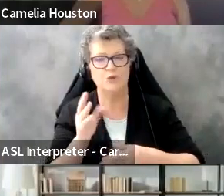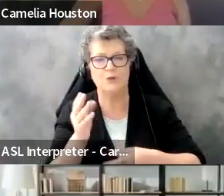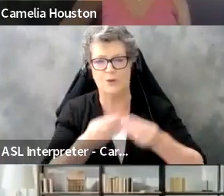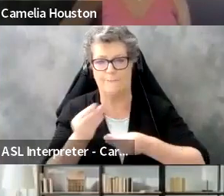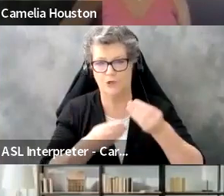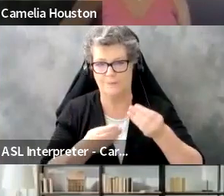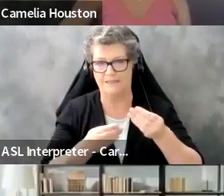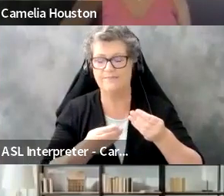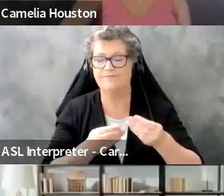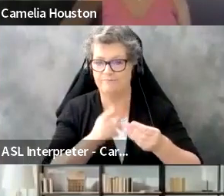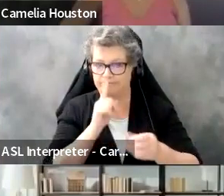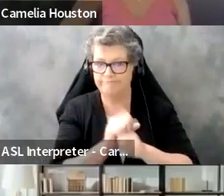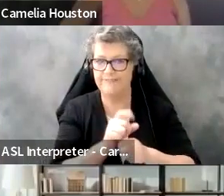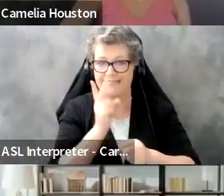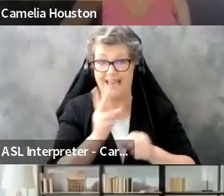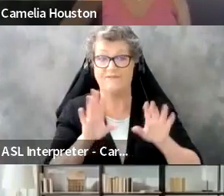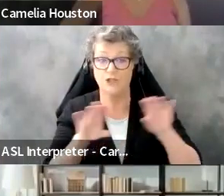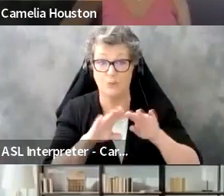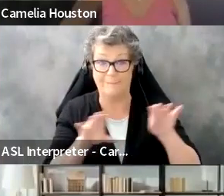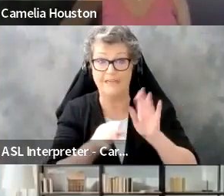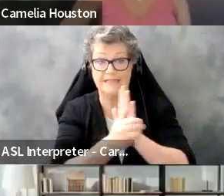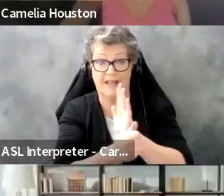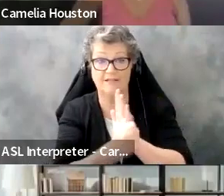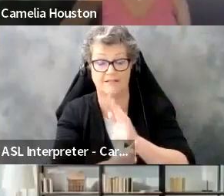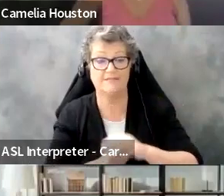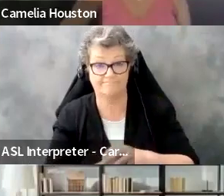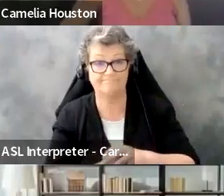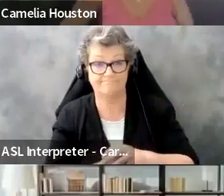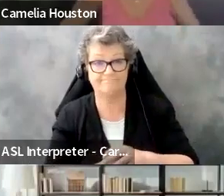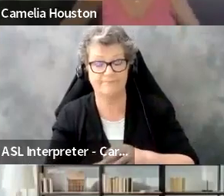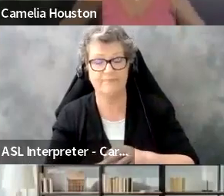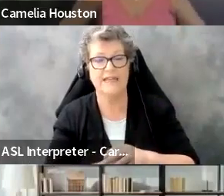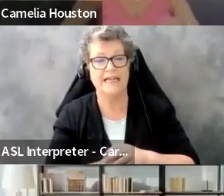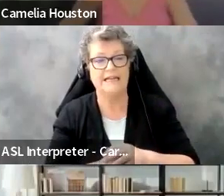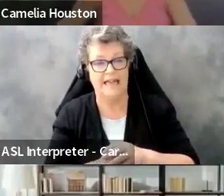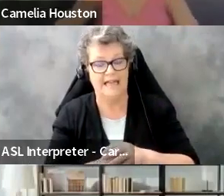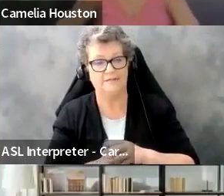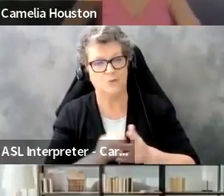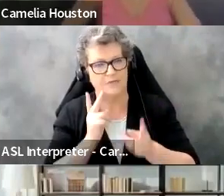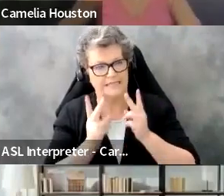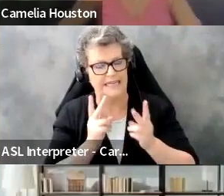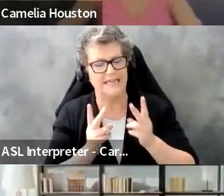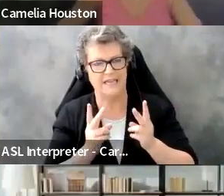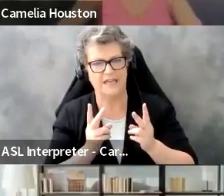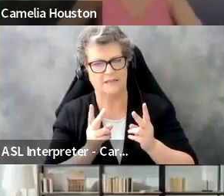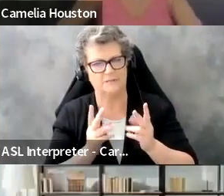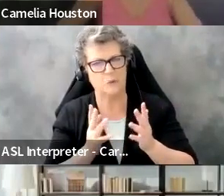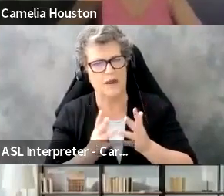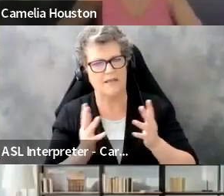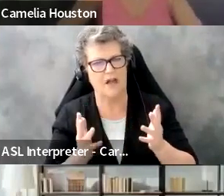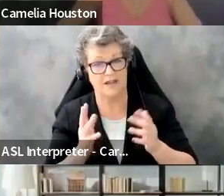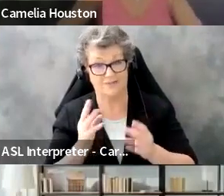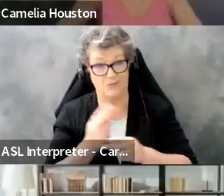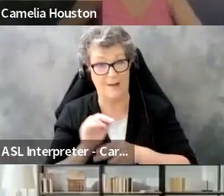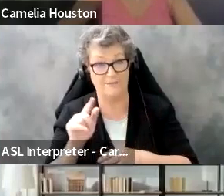we're definitely seeing a lot for swimming skills and a lot for, I think we see quite a bit, right, Michelle,